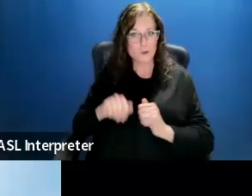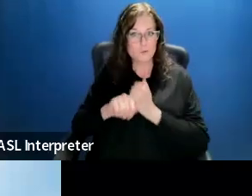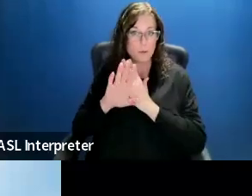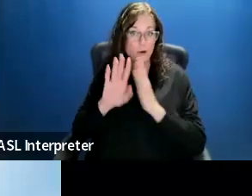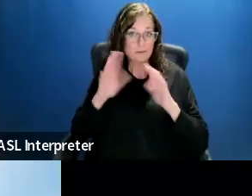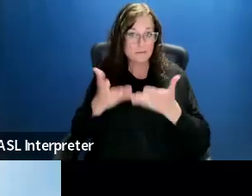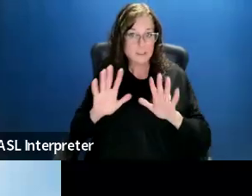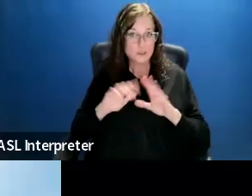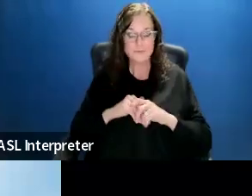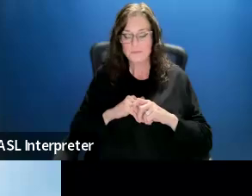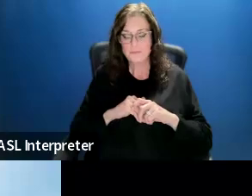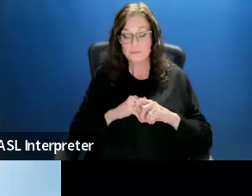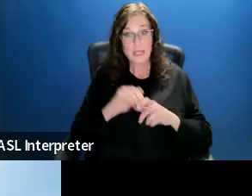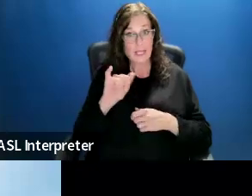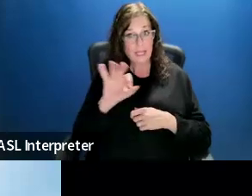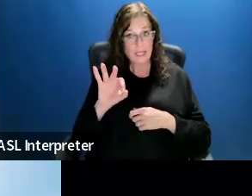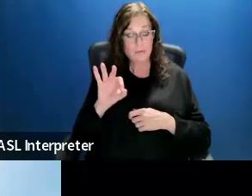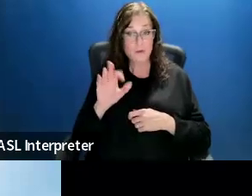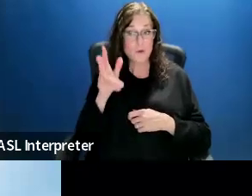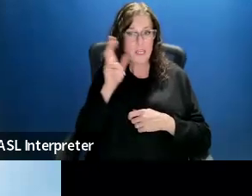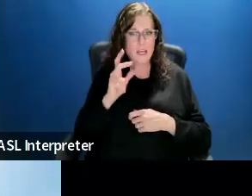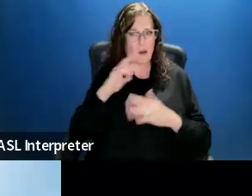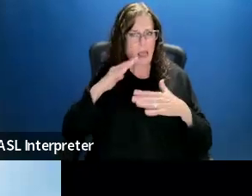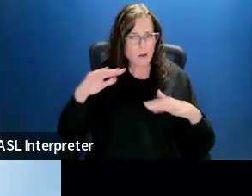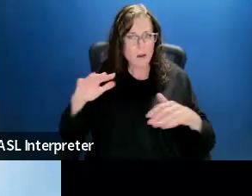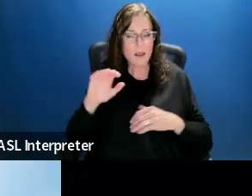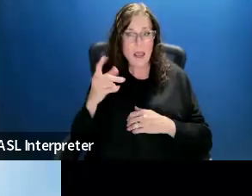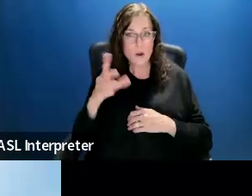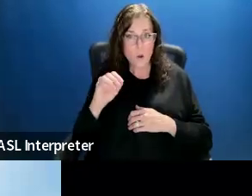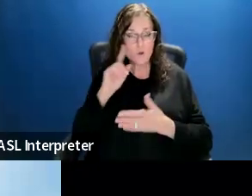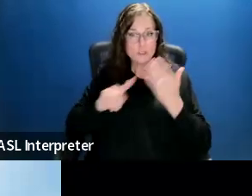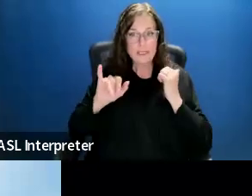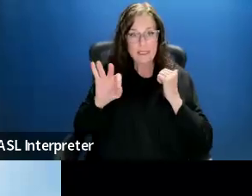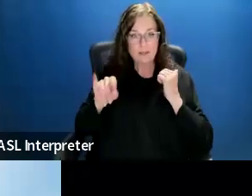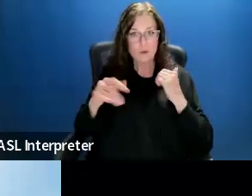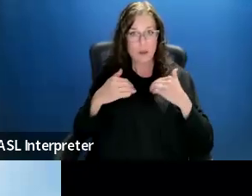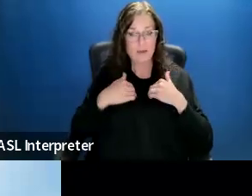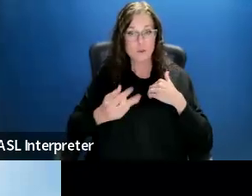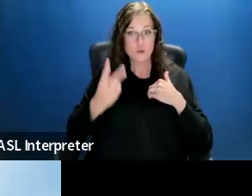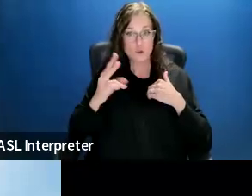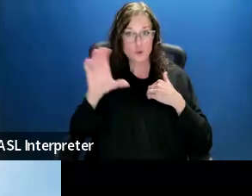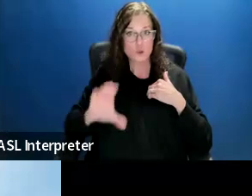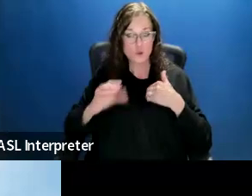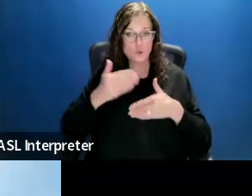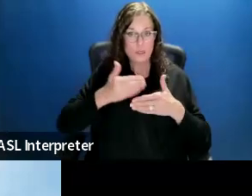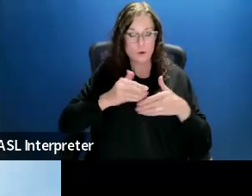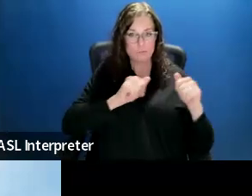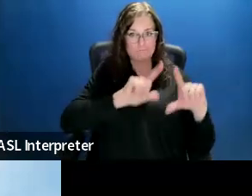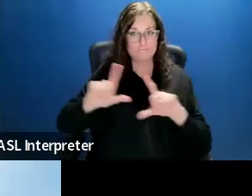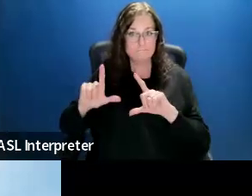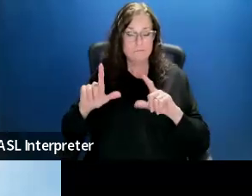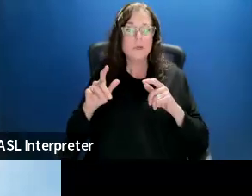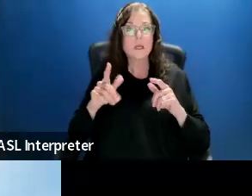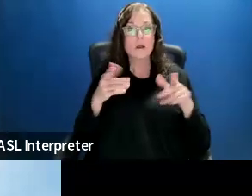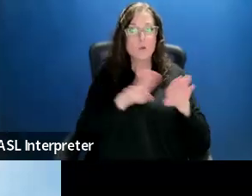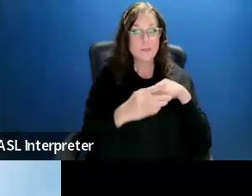webinar. And if you are hearing an echo, please check to see if you have two Zoom windows open.